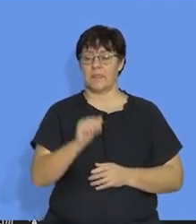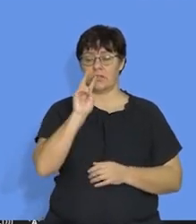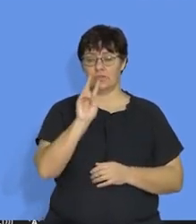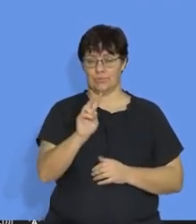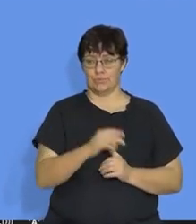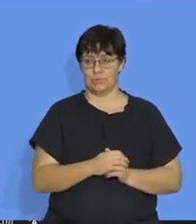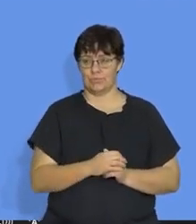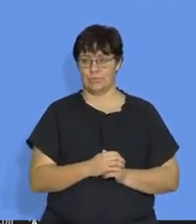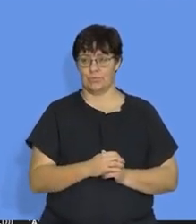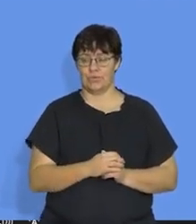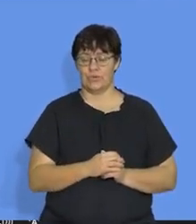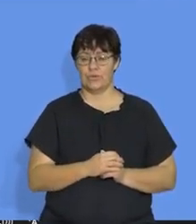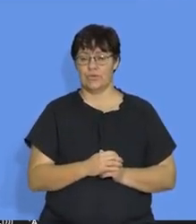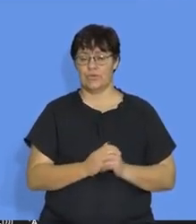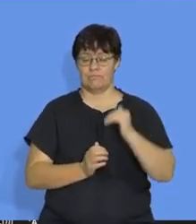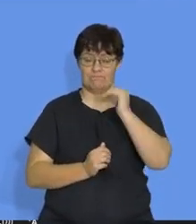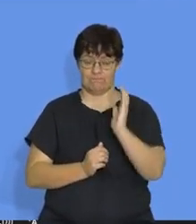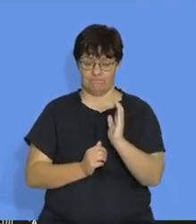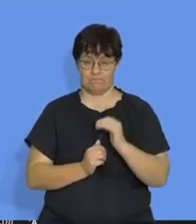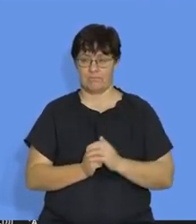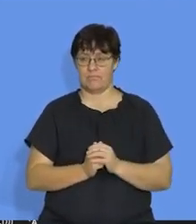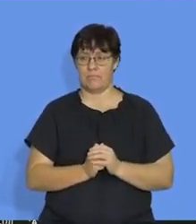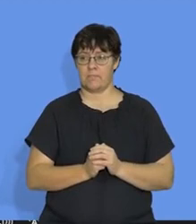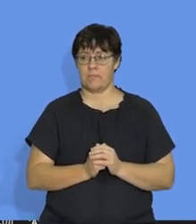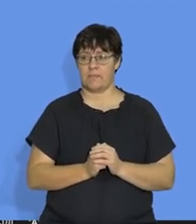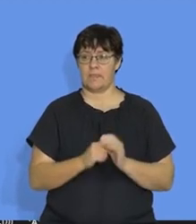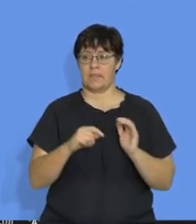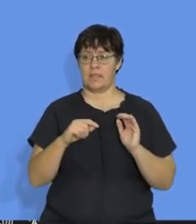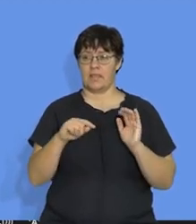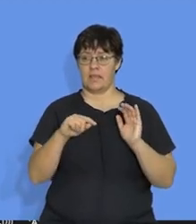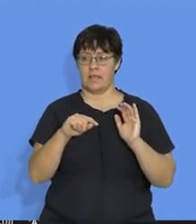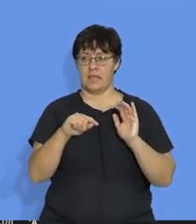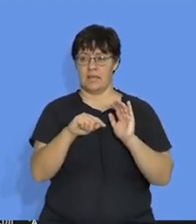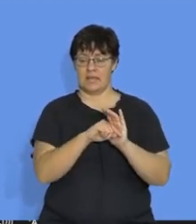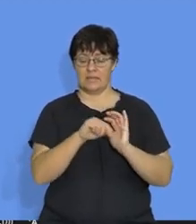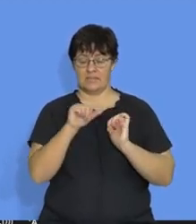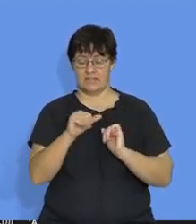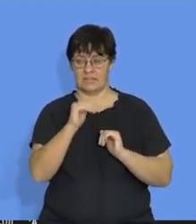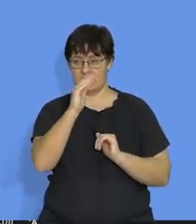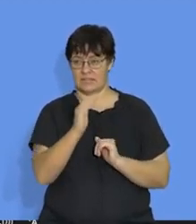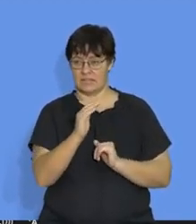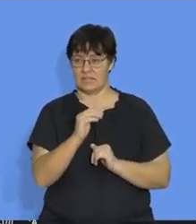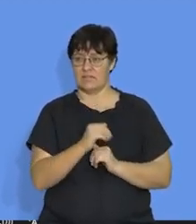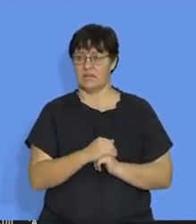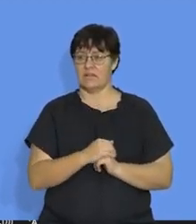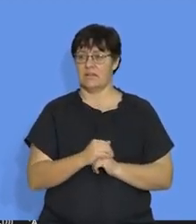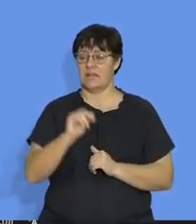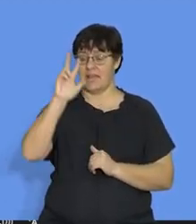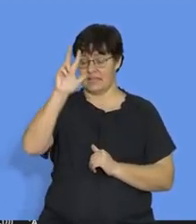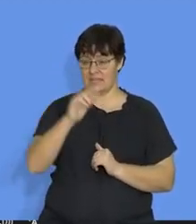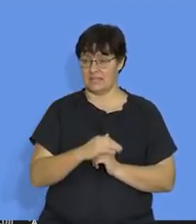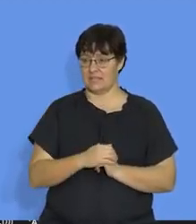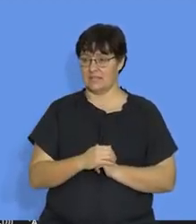2 multiplied by negative 6 to the power of